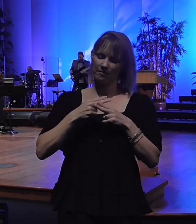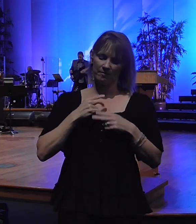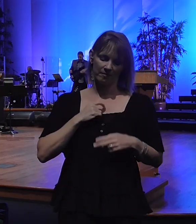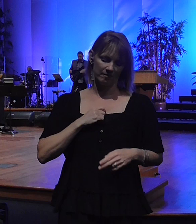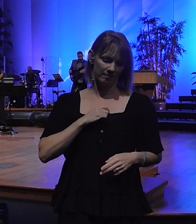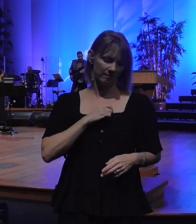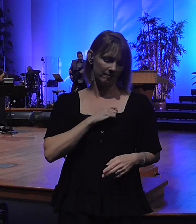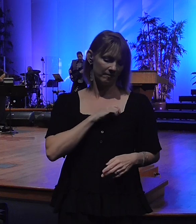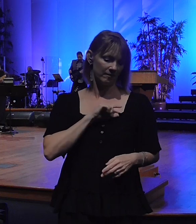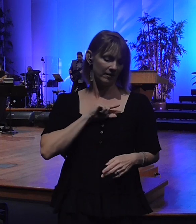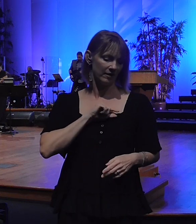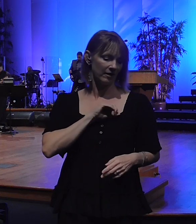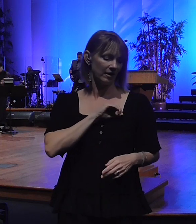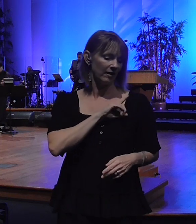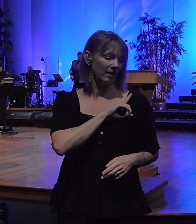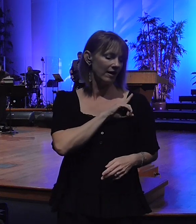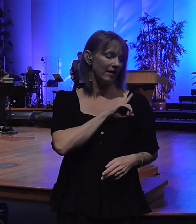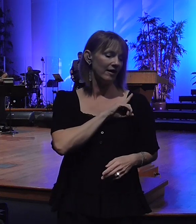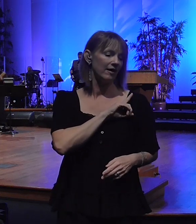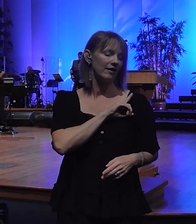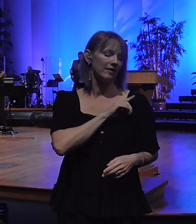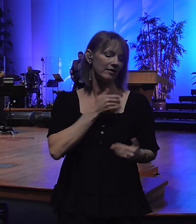in the clay.